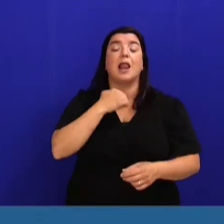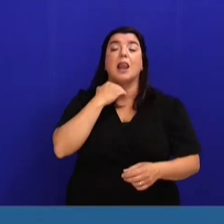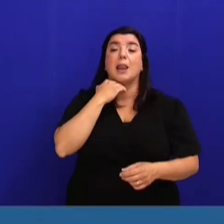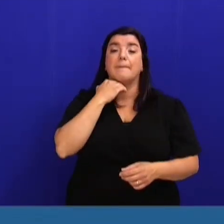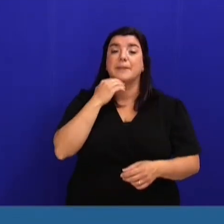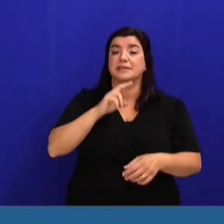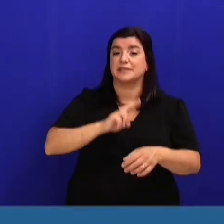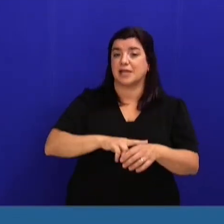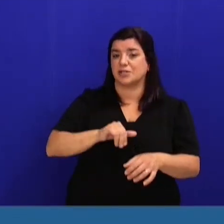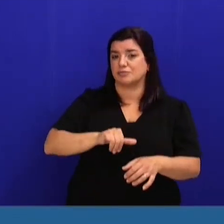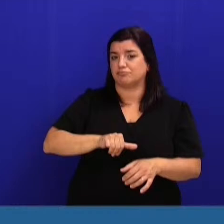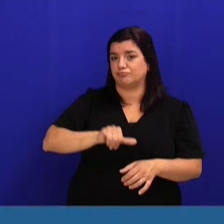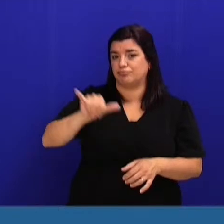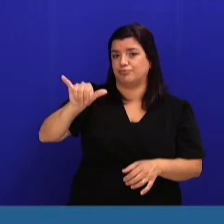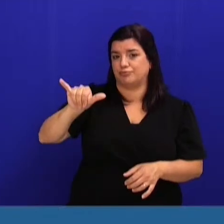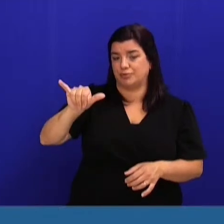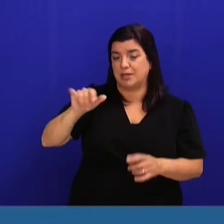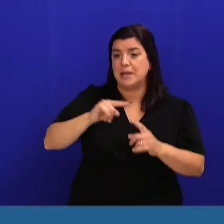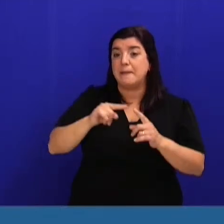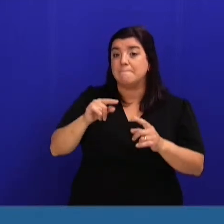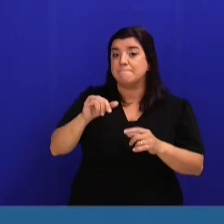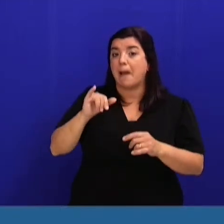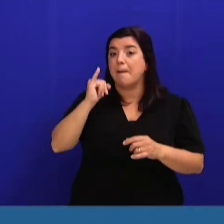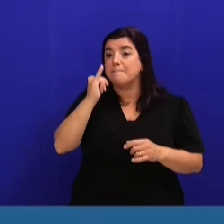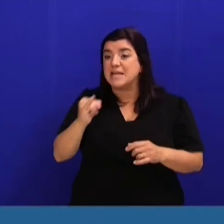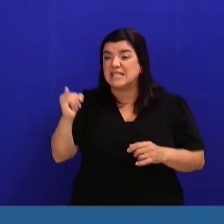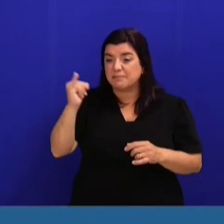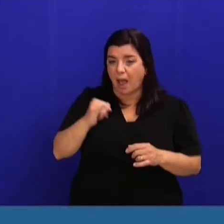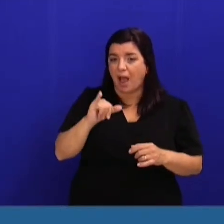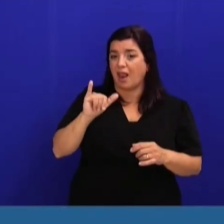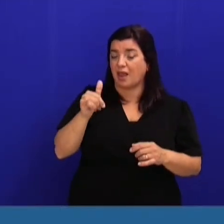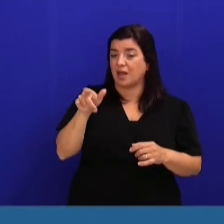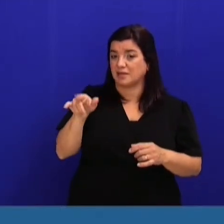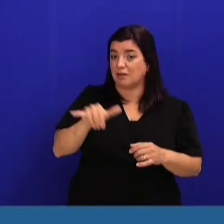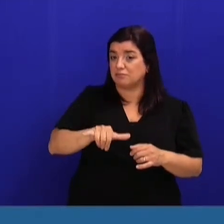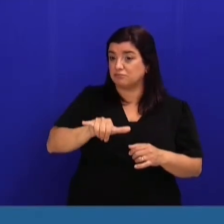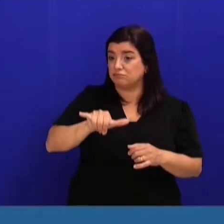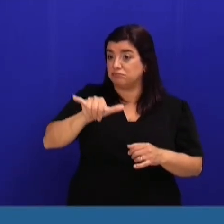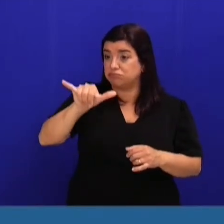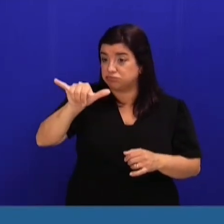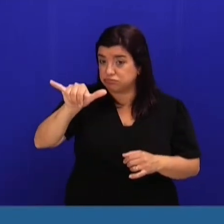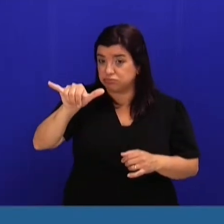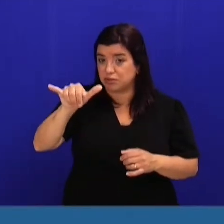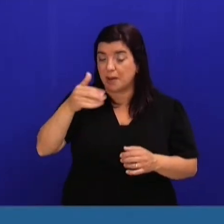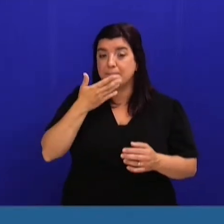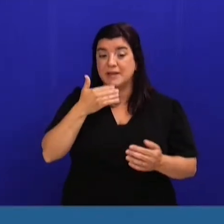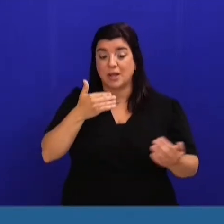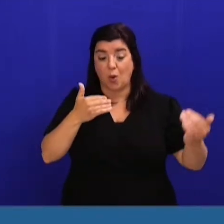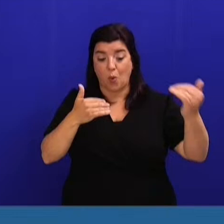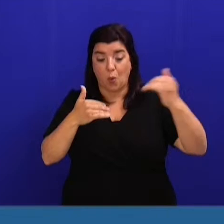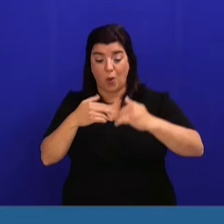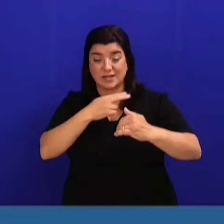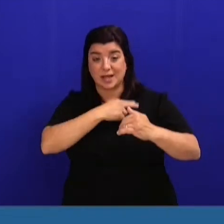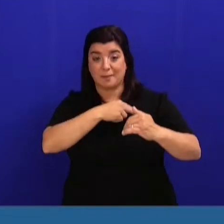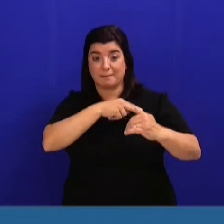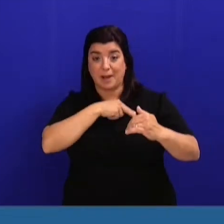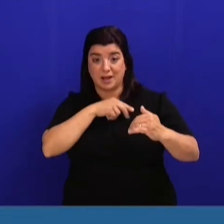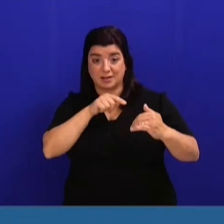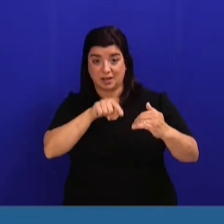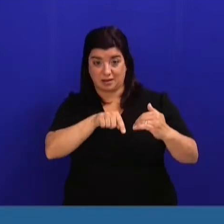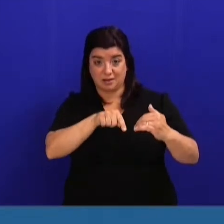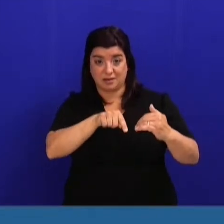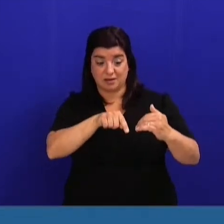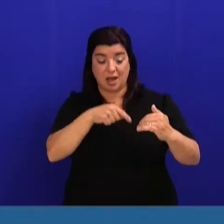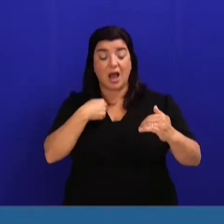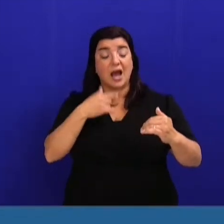mod, b'xi żball, dawn ġew boarded, la darba jaslu Malta u aħna nagħmlu checks lil kulħadd, ġifieri dan